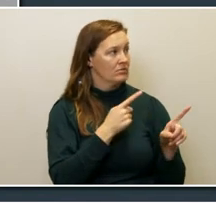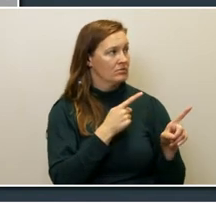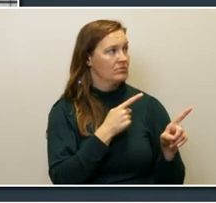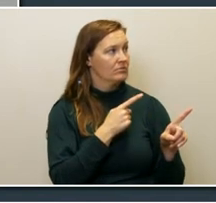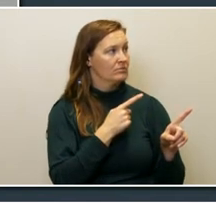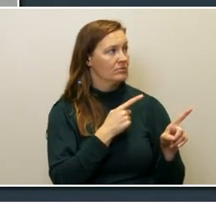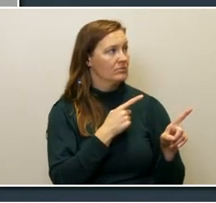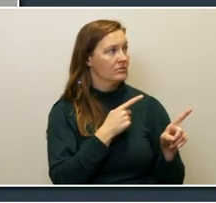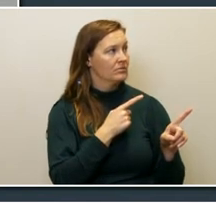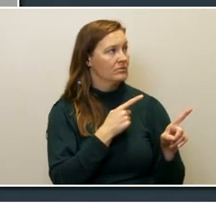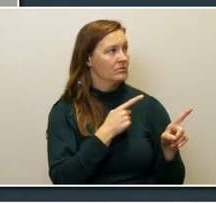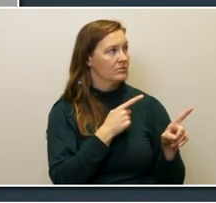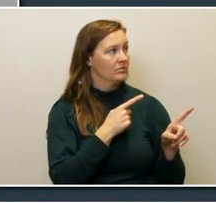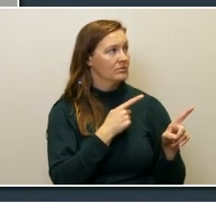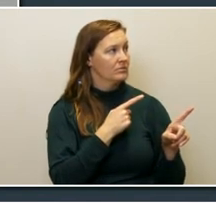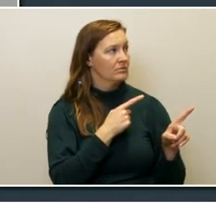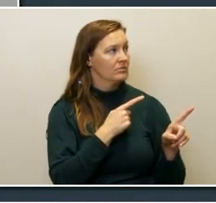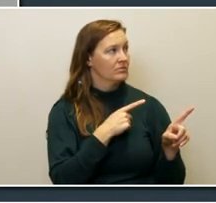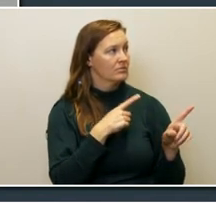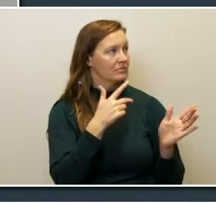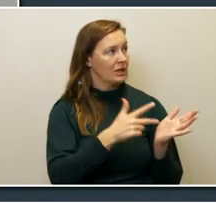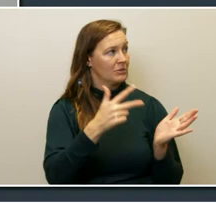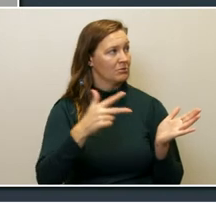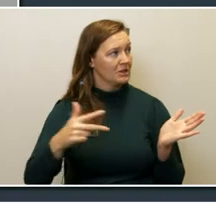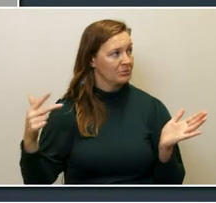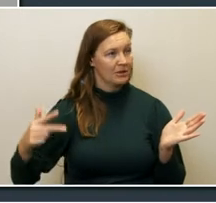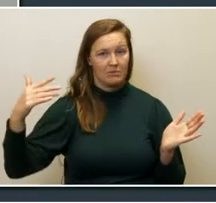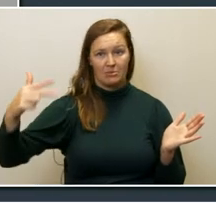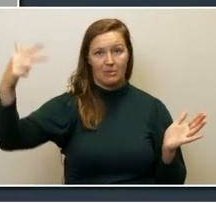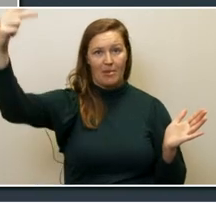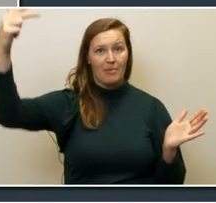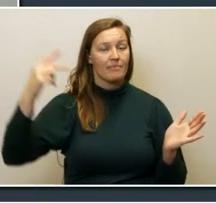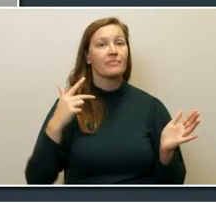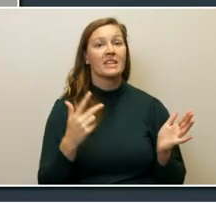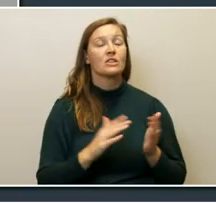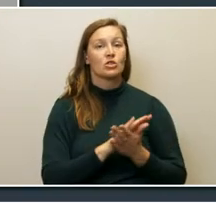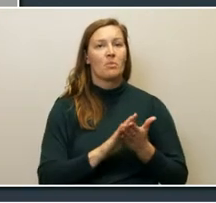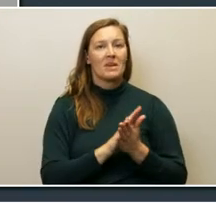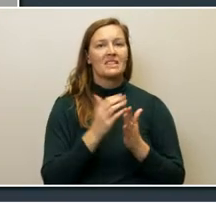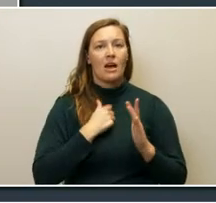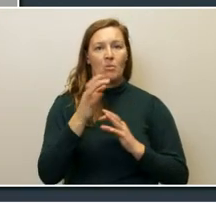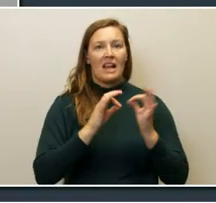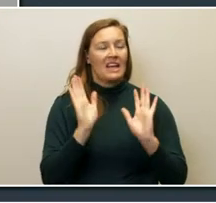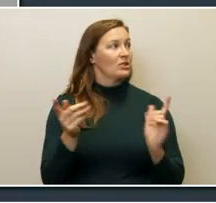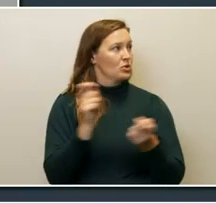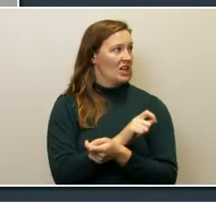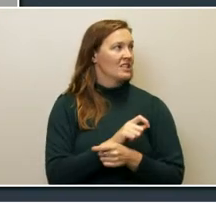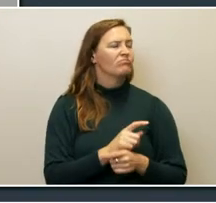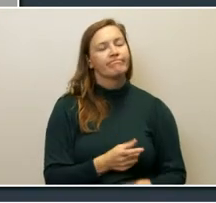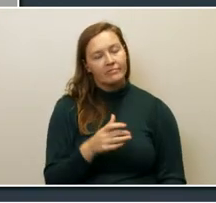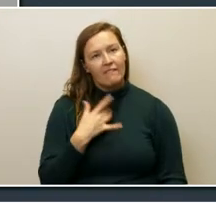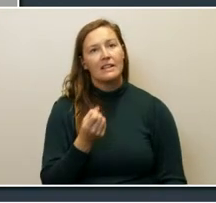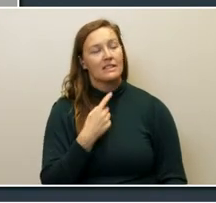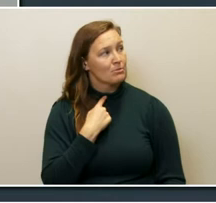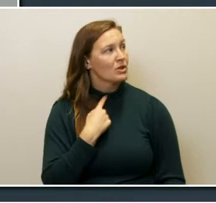there. We're putting car parks there. So as a result of that, we've significantly had to change our plan, which was